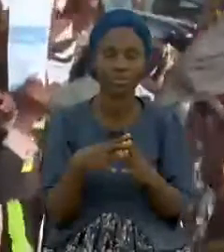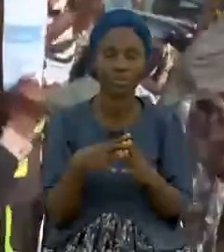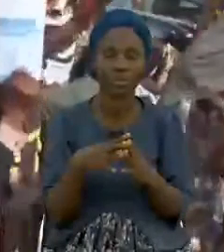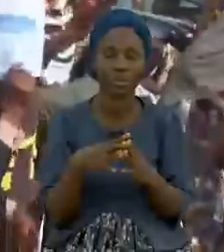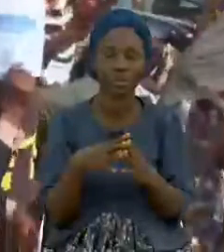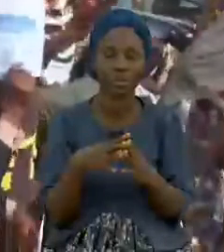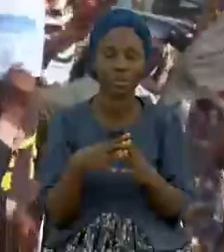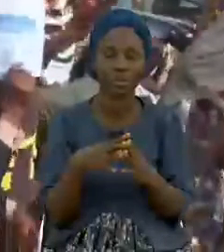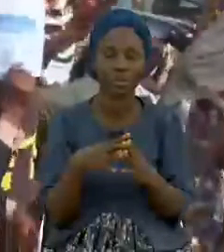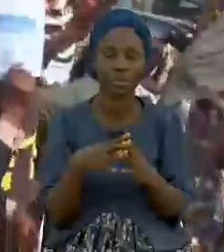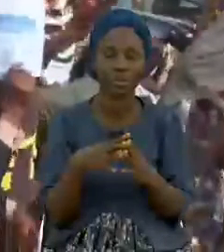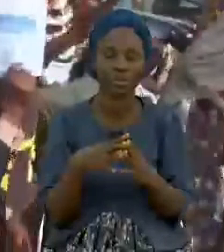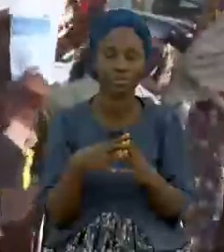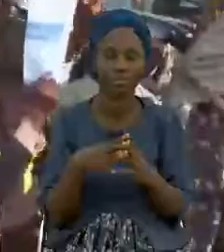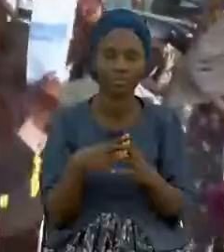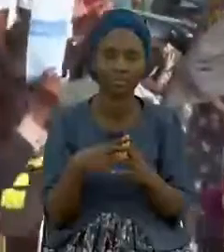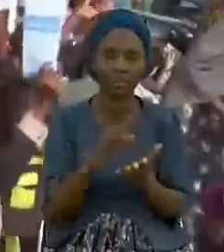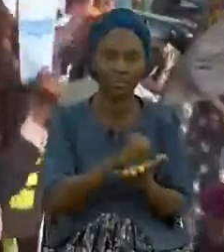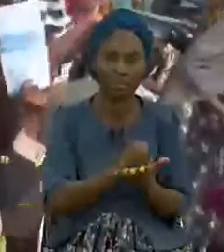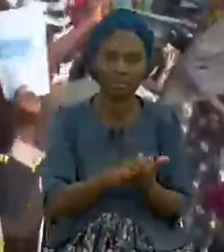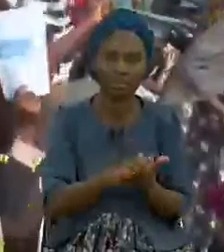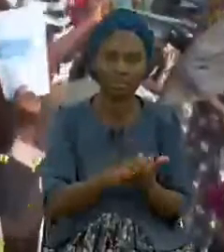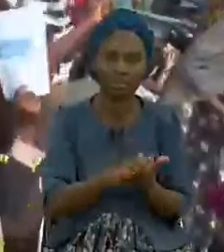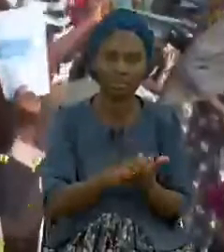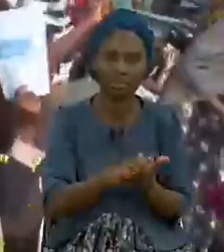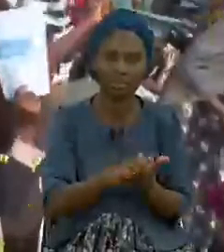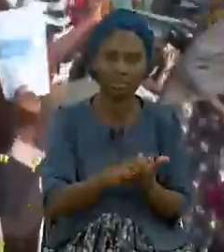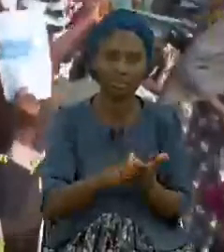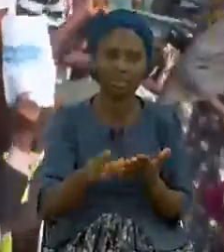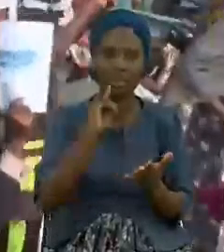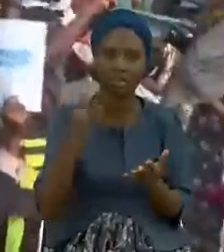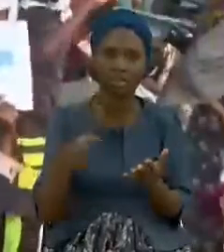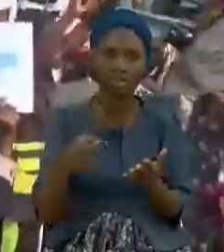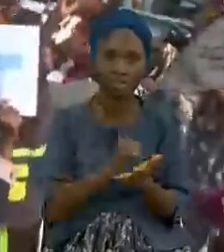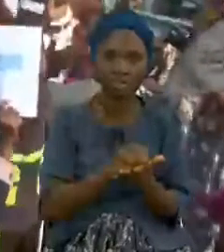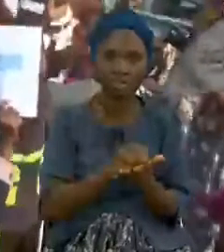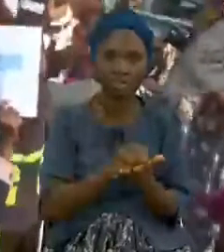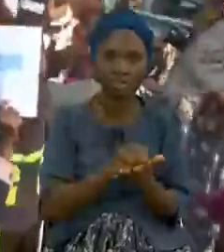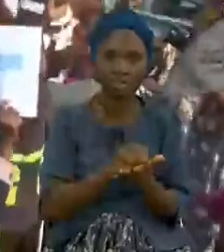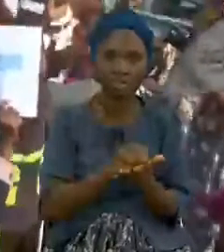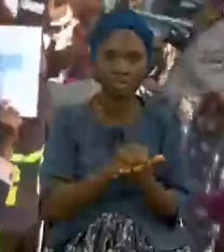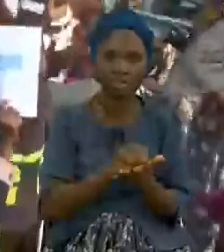Sanctification in the head does not bear fruit.